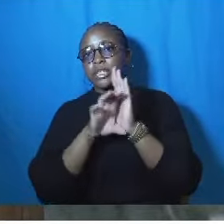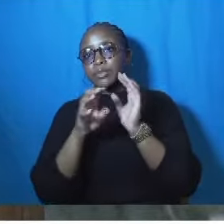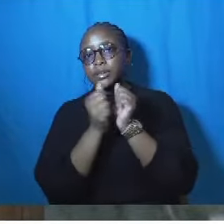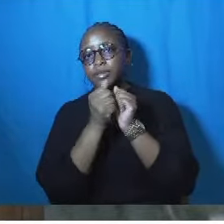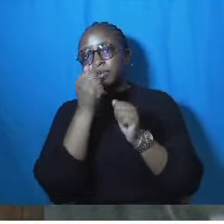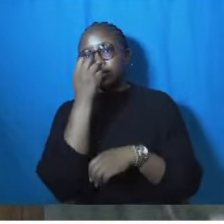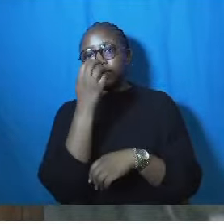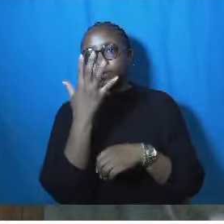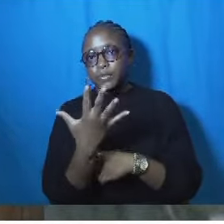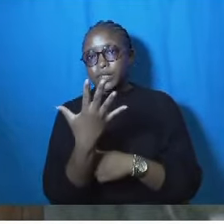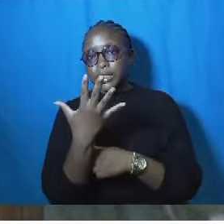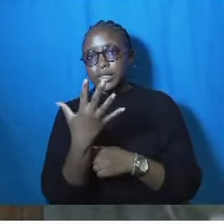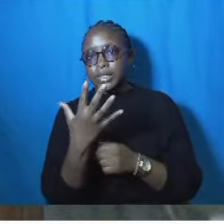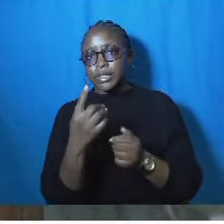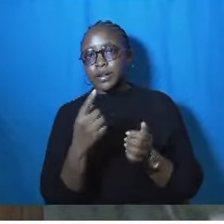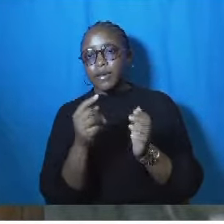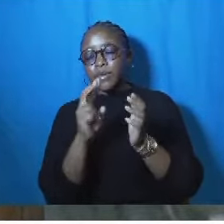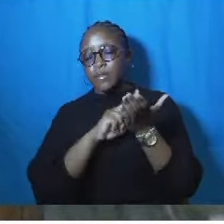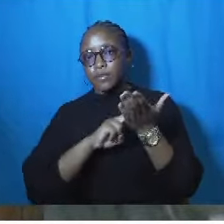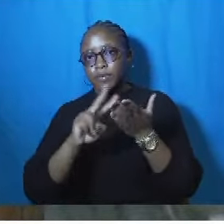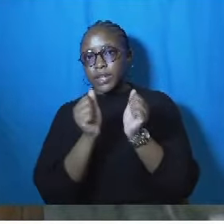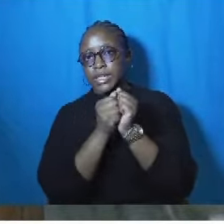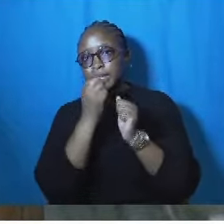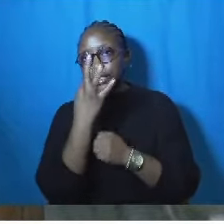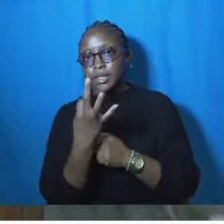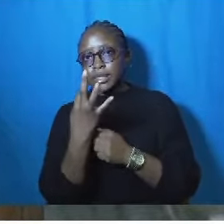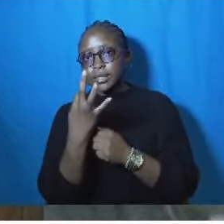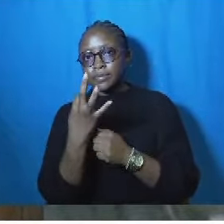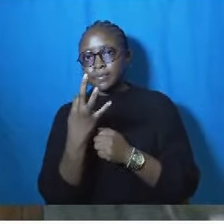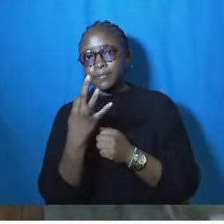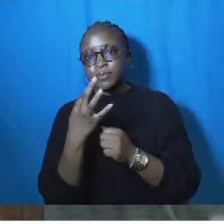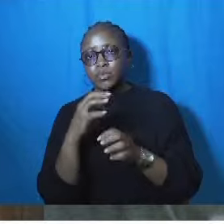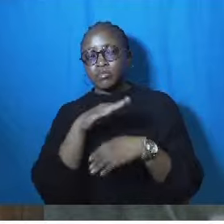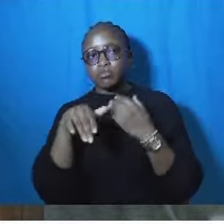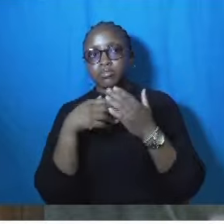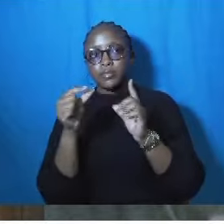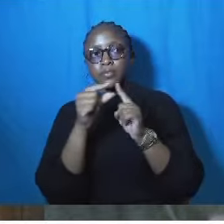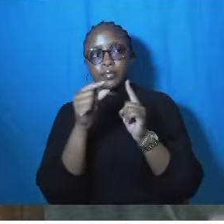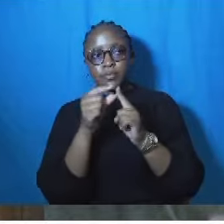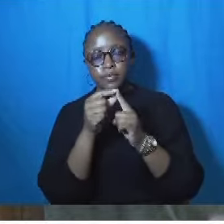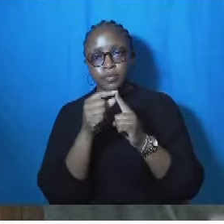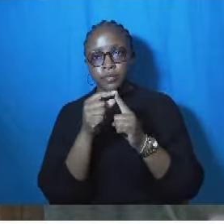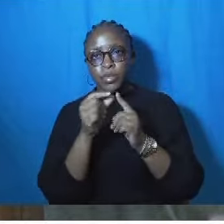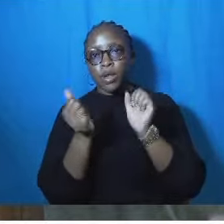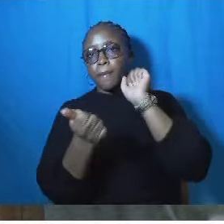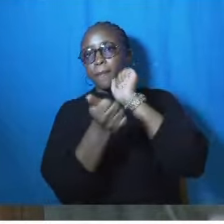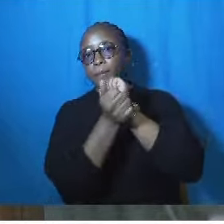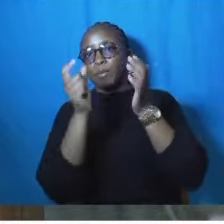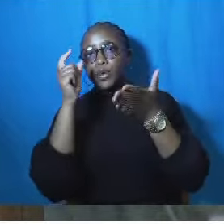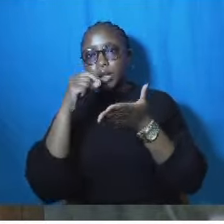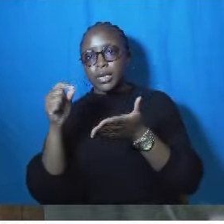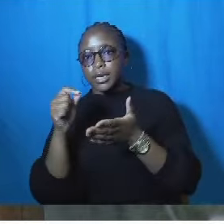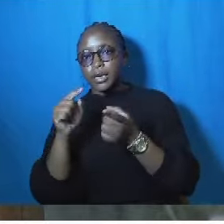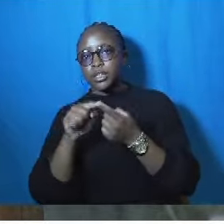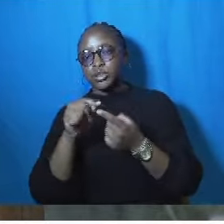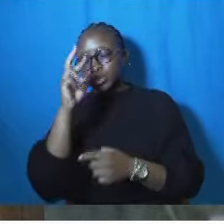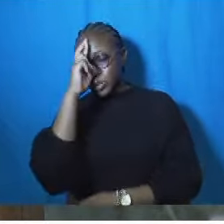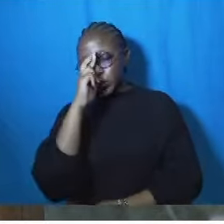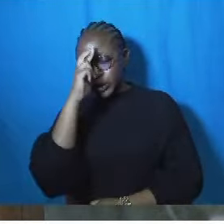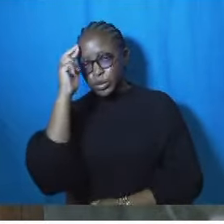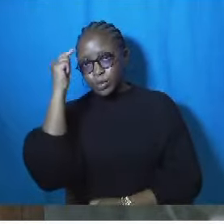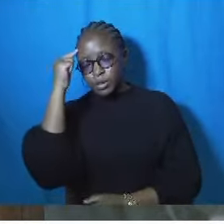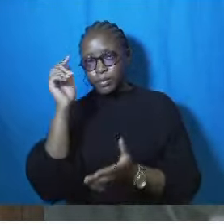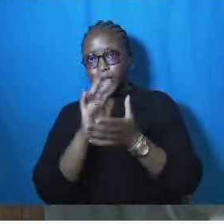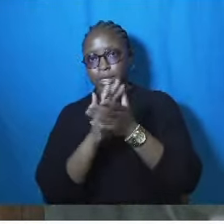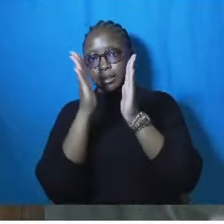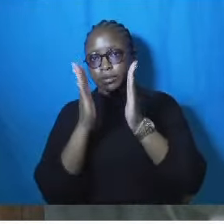closes Paul's application of the scriptures to the Roman believers. Verse 14